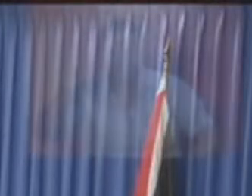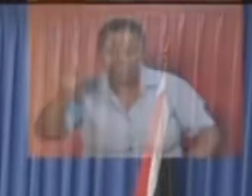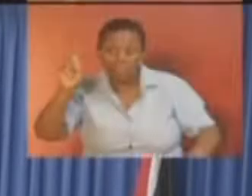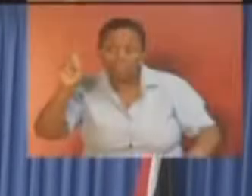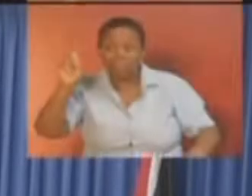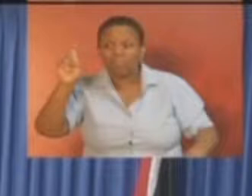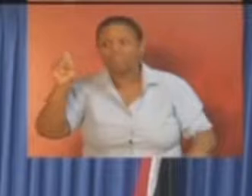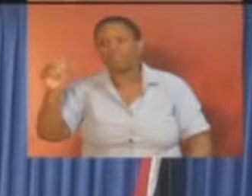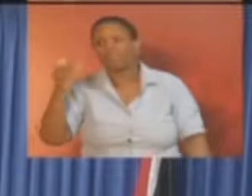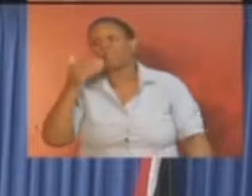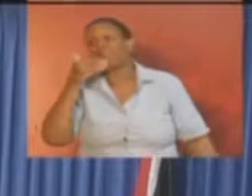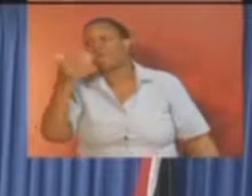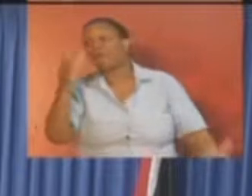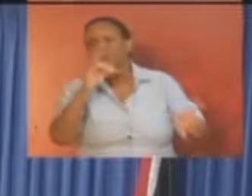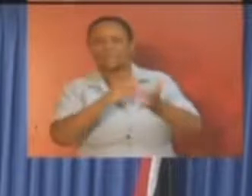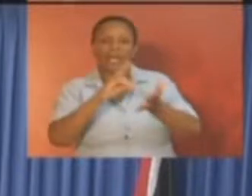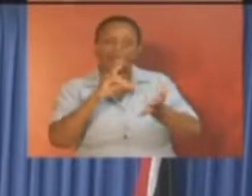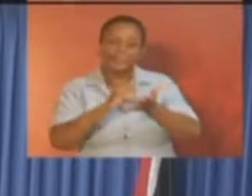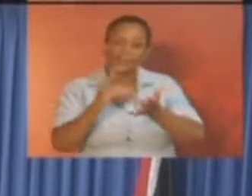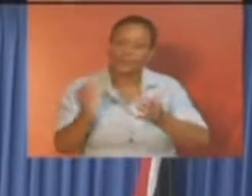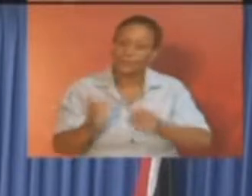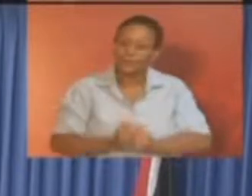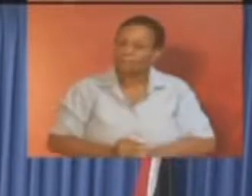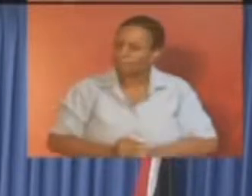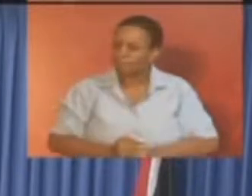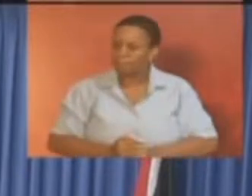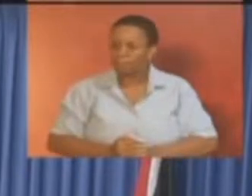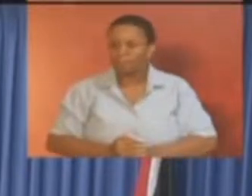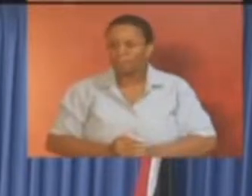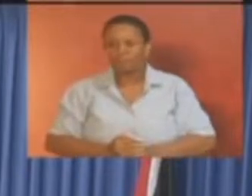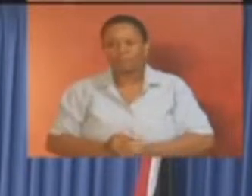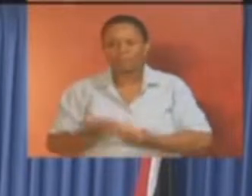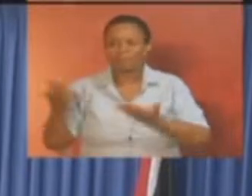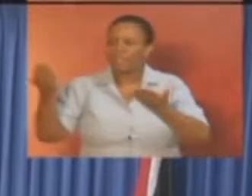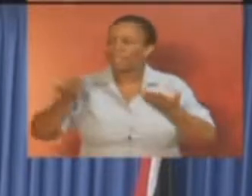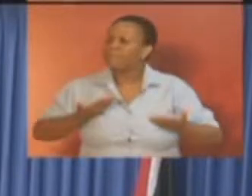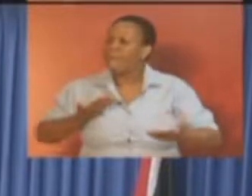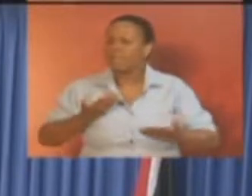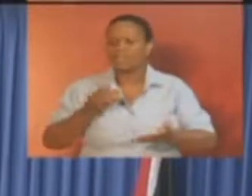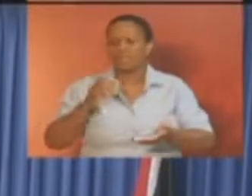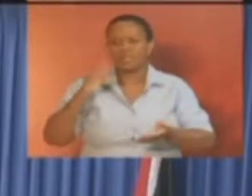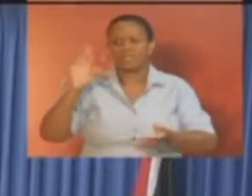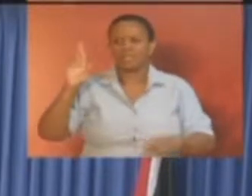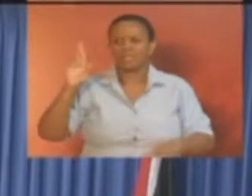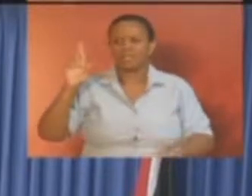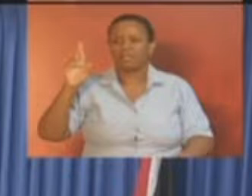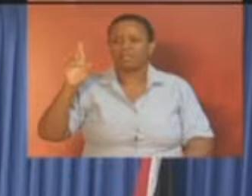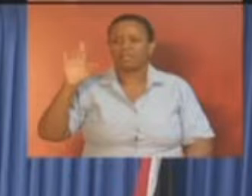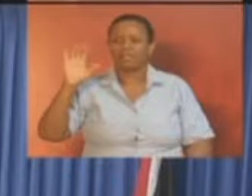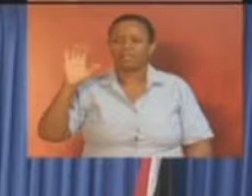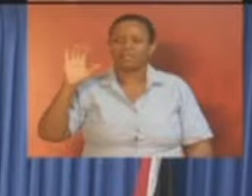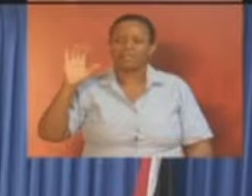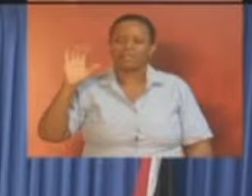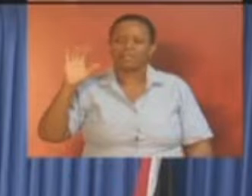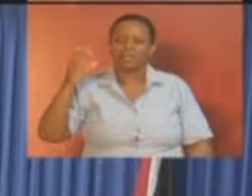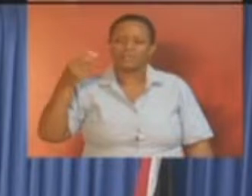Hines. CMO, could I ask Dr. Richards now to tell us about our hospital